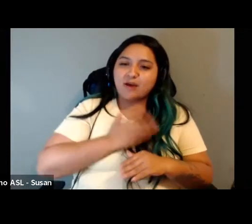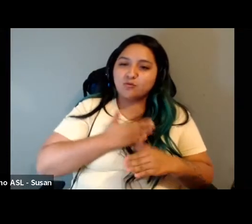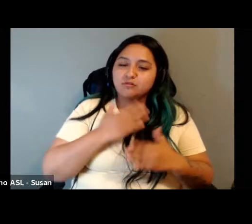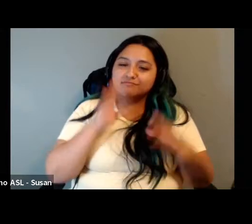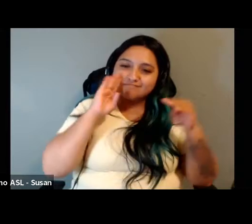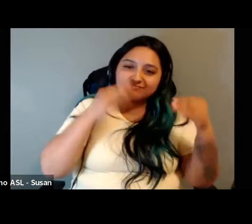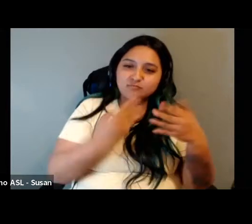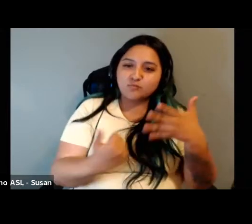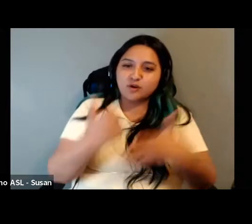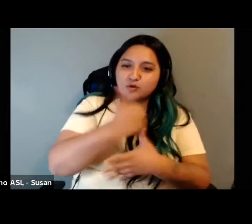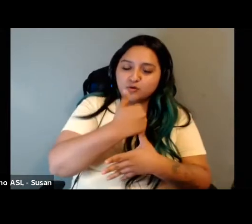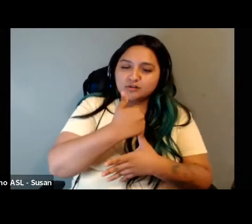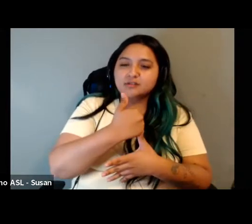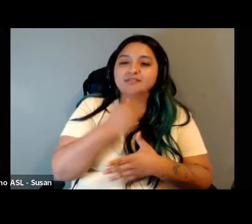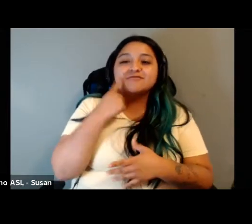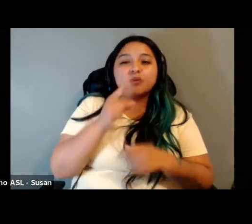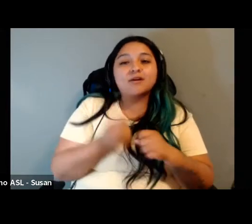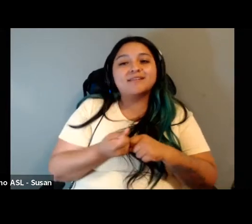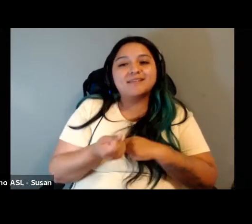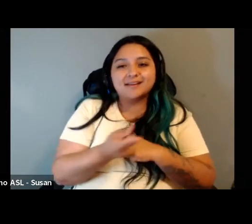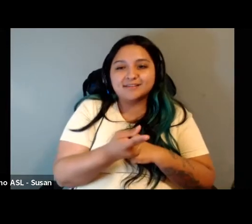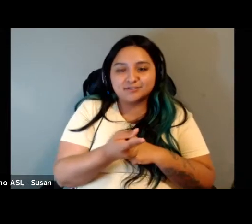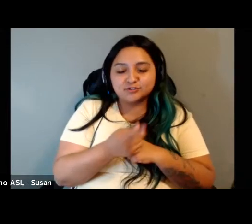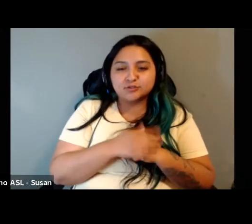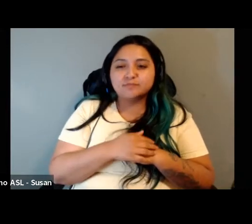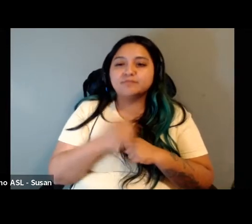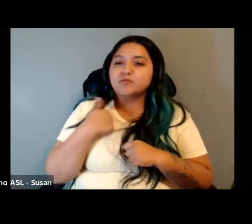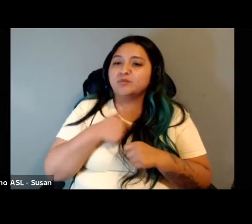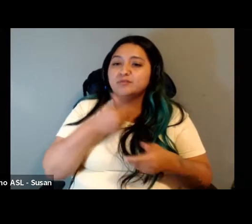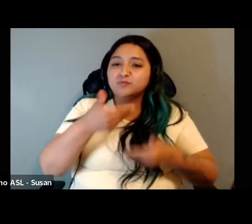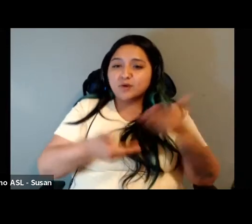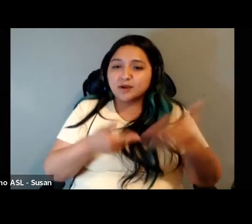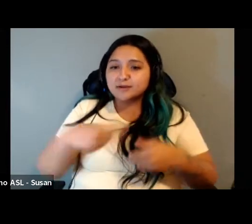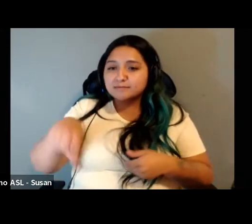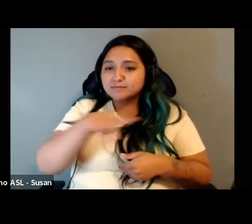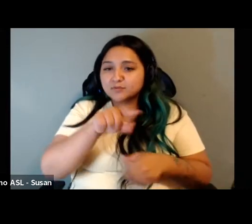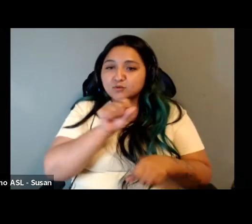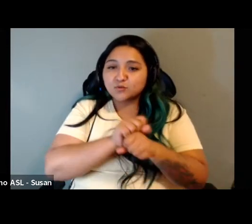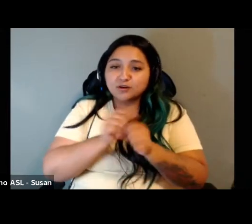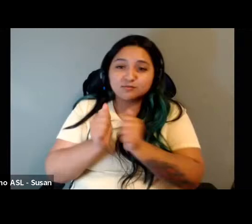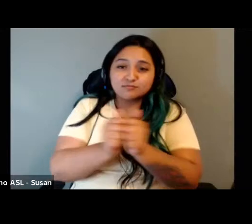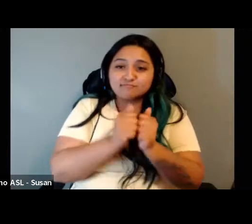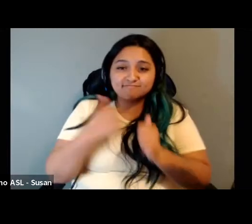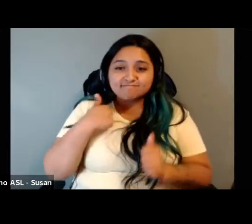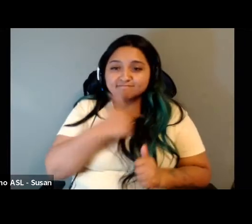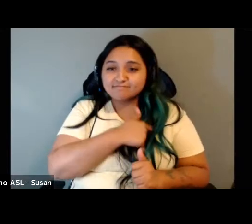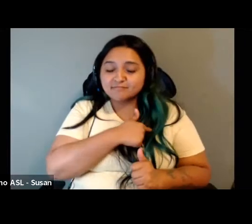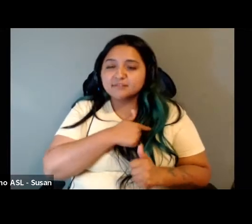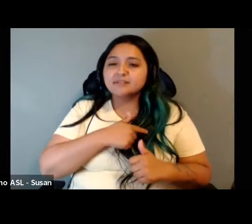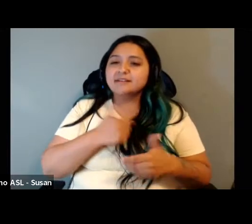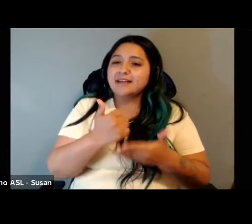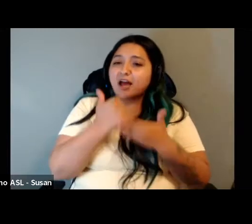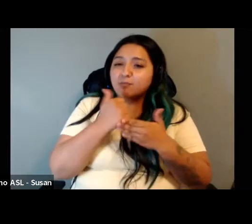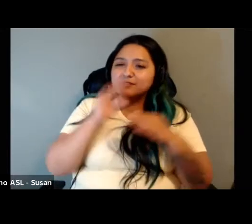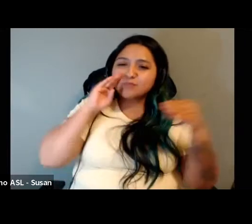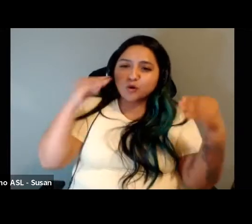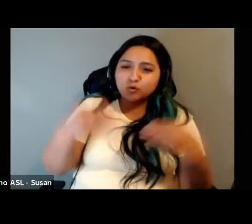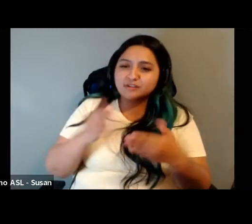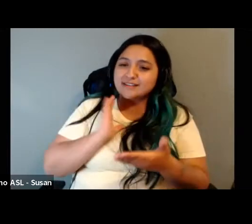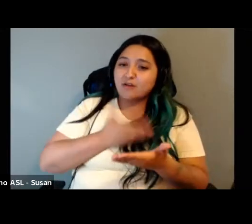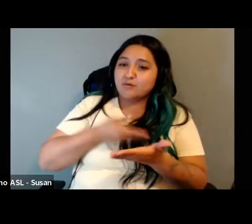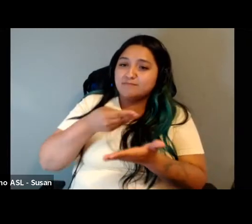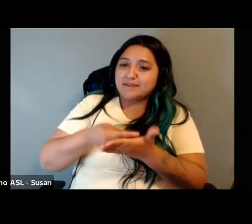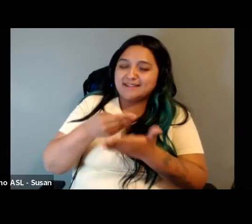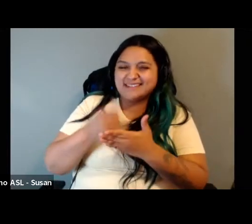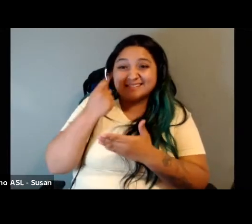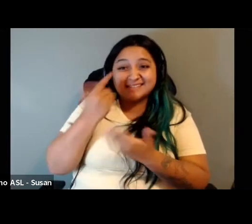next year. We welcome the opportunity to work with you all to help us prioritize our limited county funds to meet